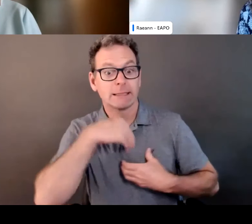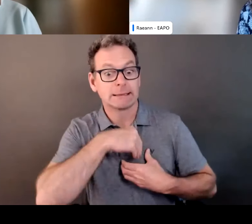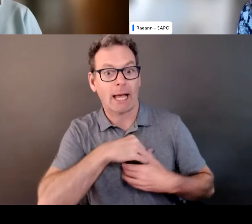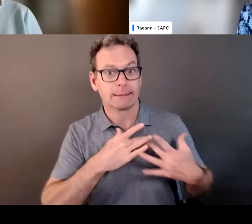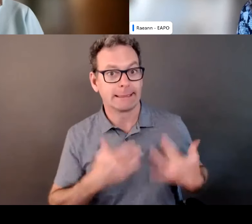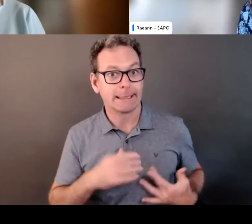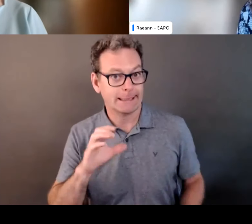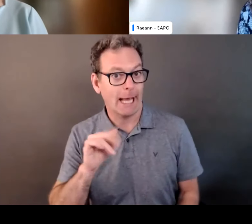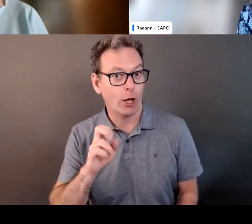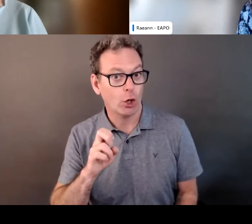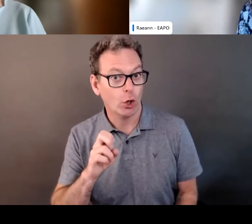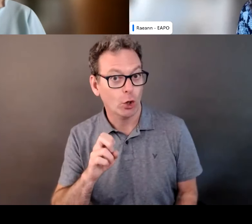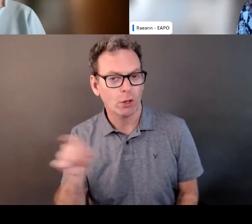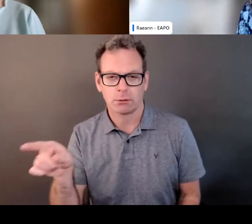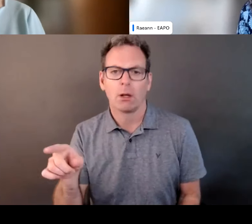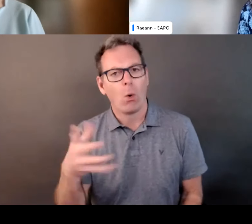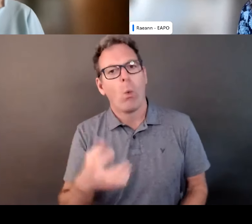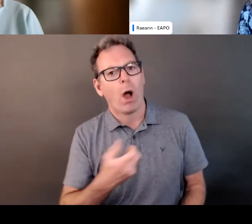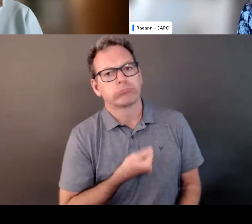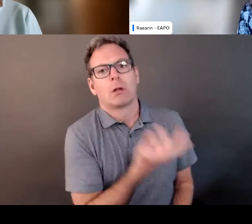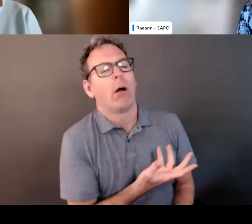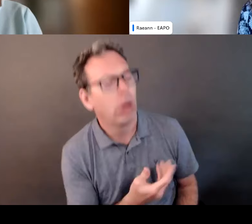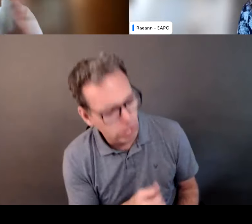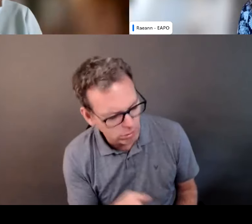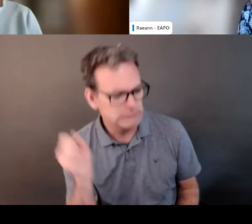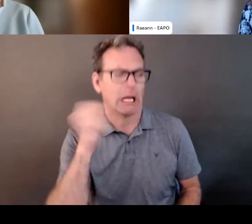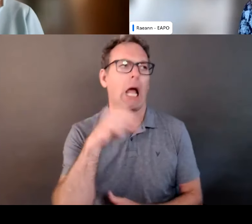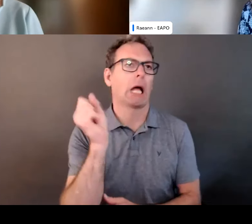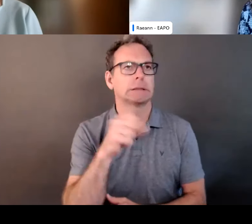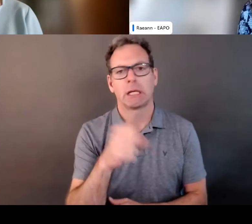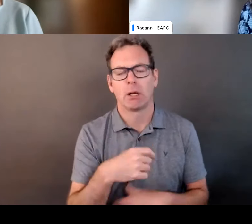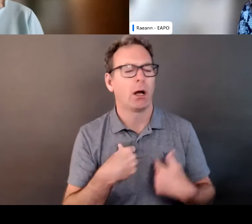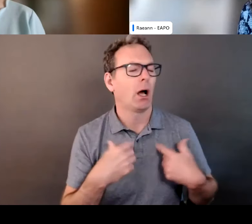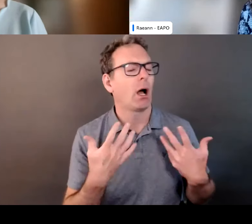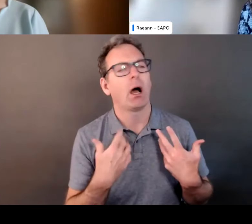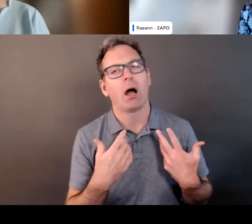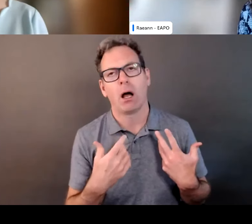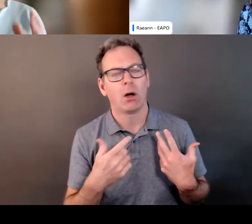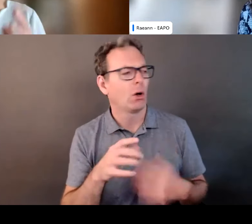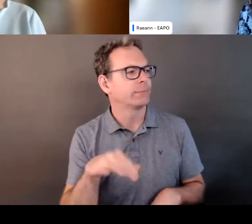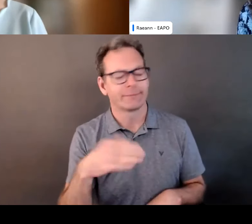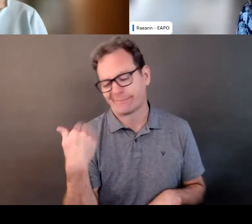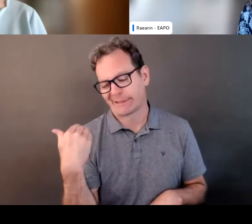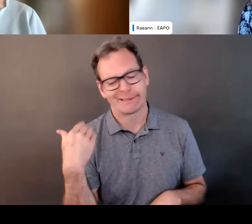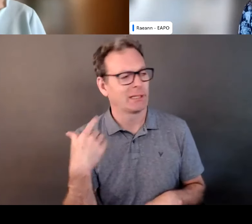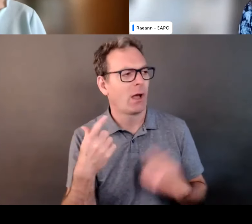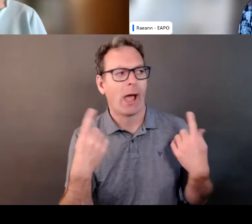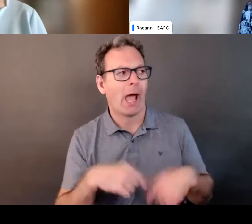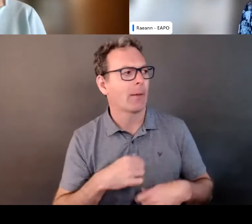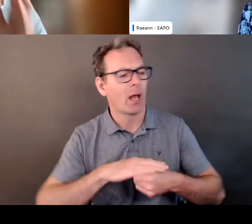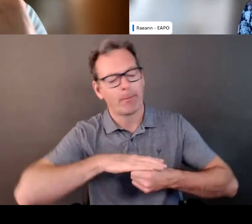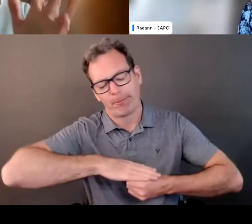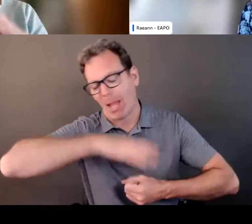reporting. So if somebody says to me, yeah, I did, I lost it and I hit her, I'll say, I'm really glad you told